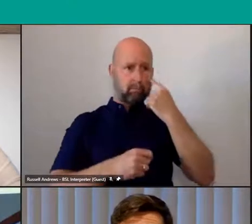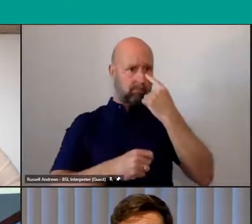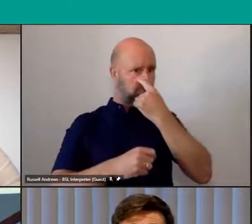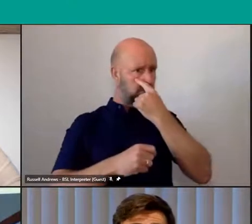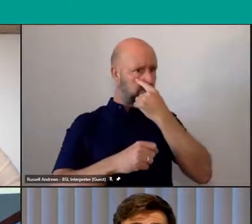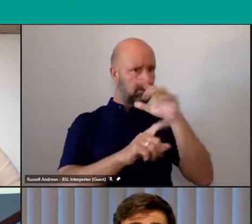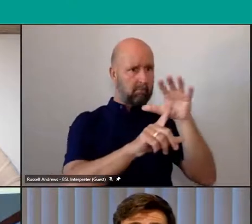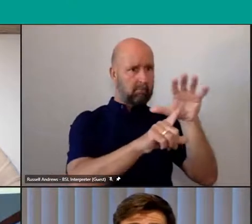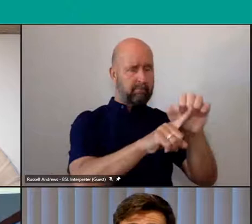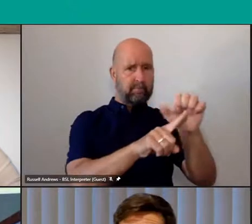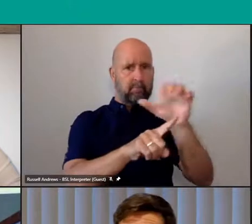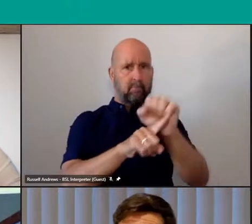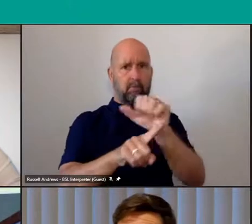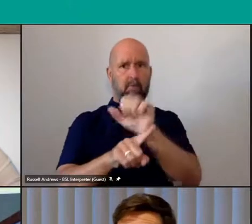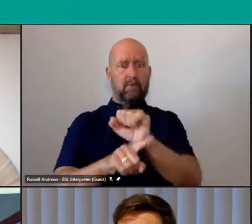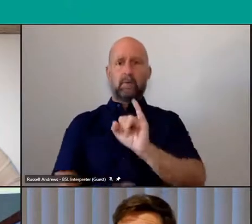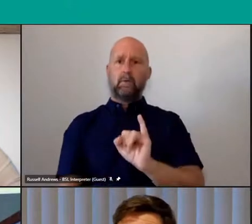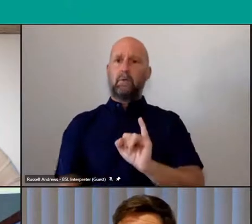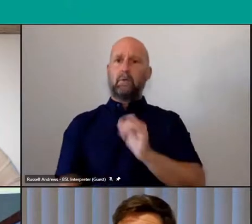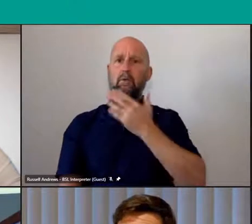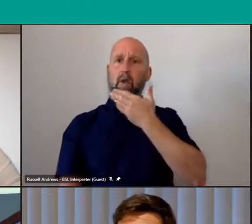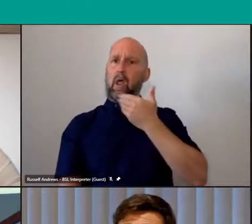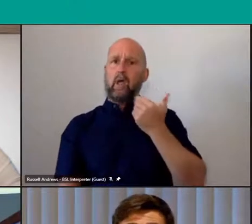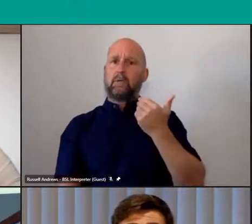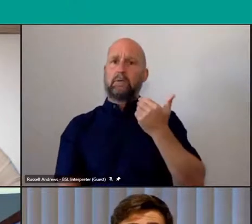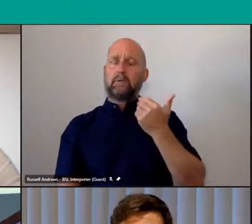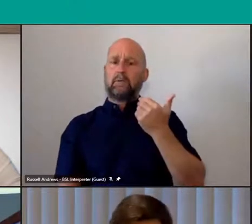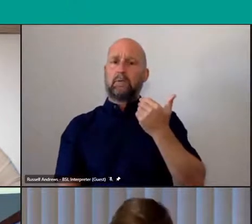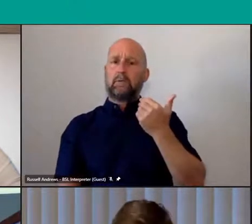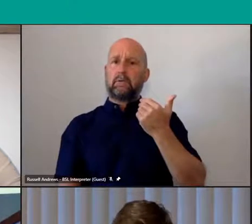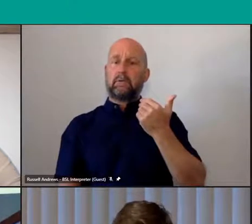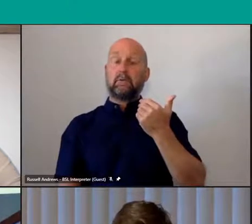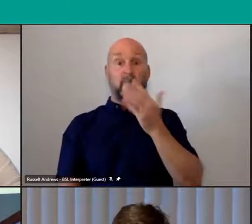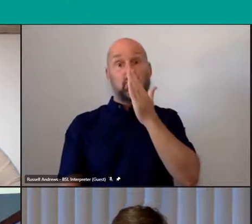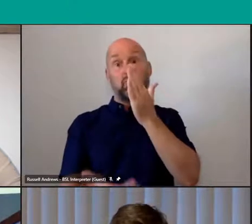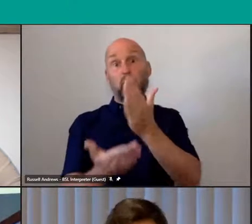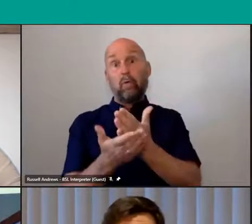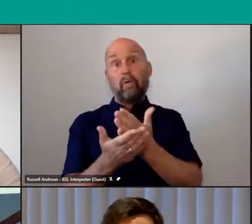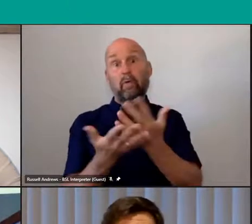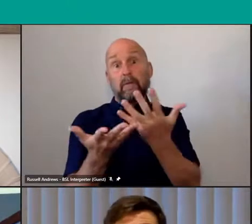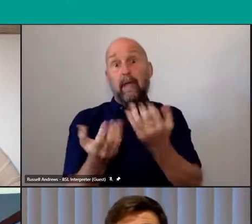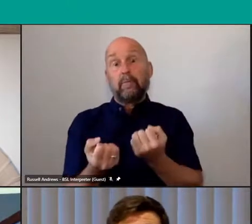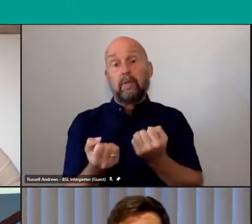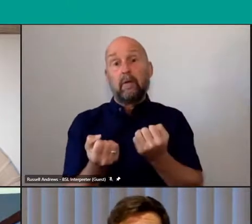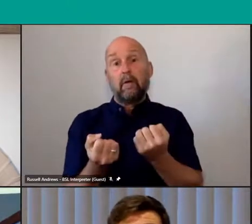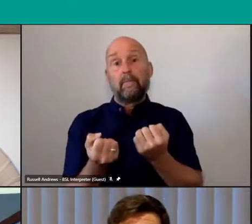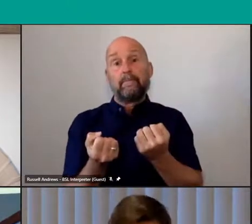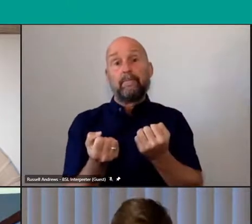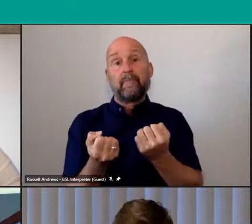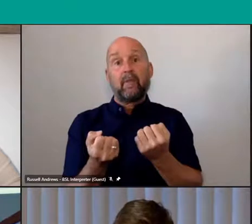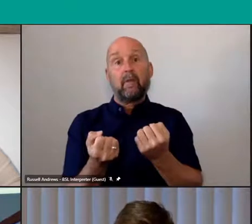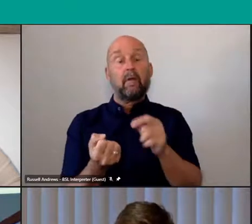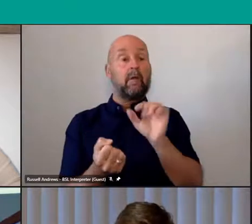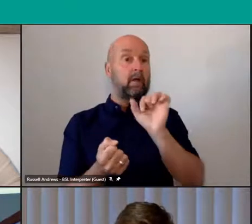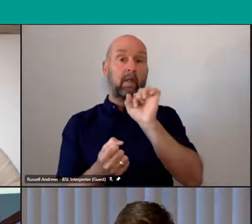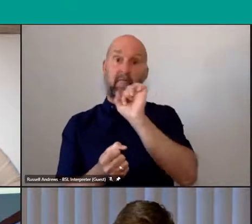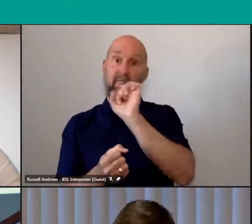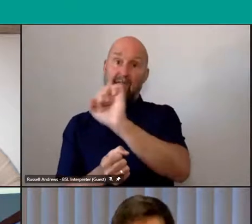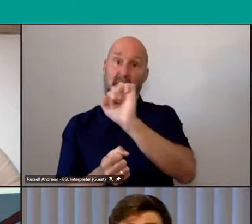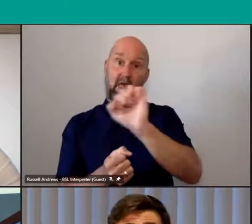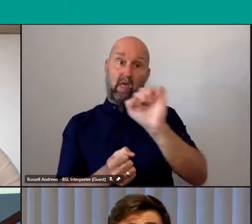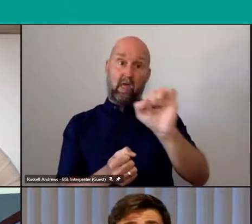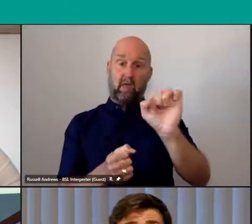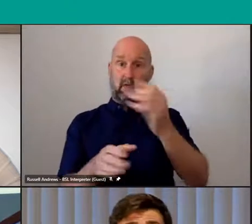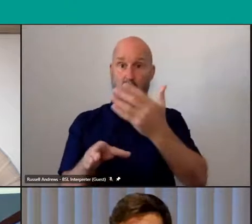a very unpalatable but nevertheless essential truth. That the quality of some people's work and